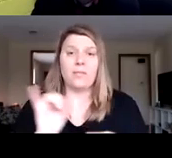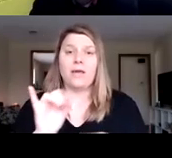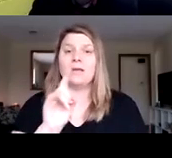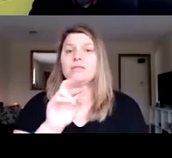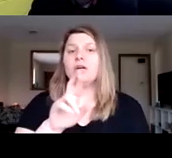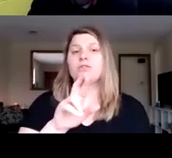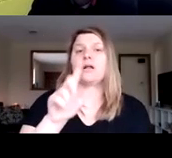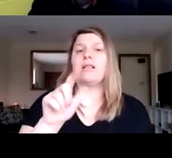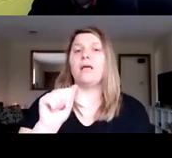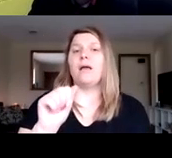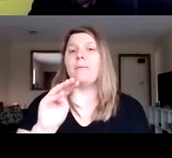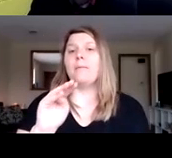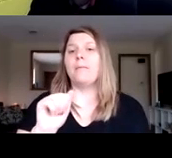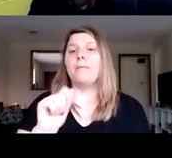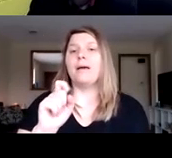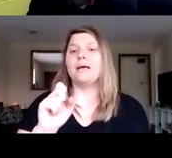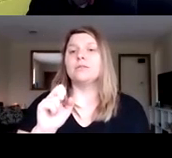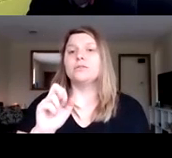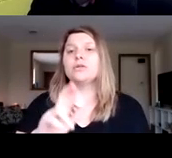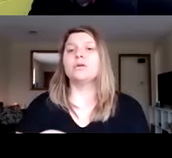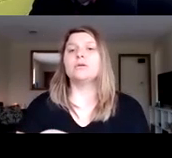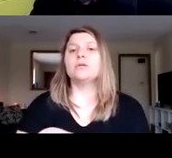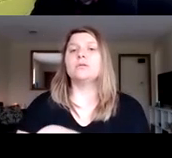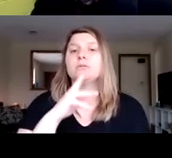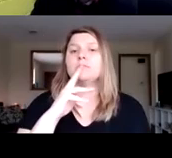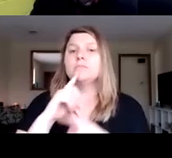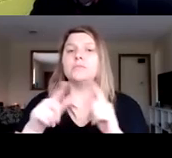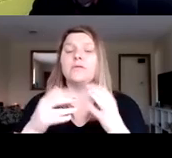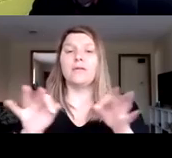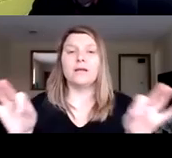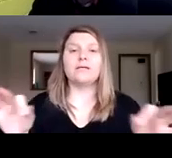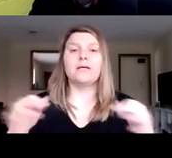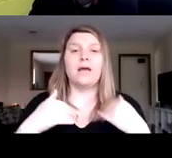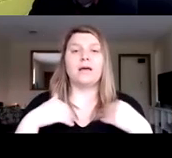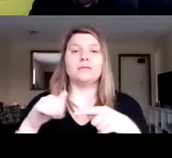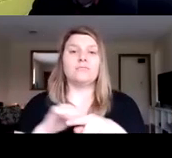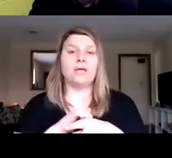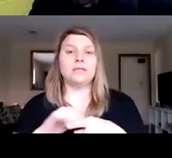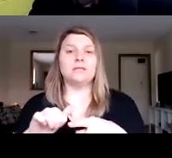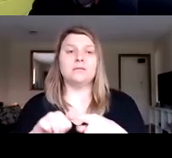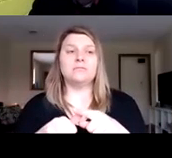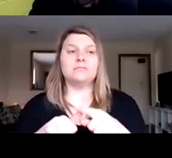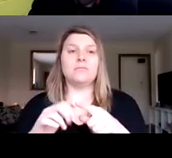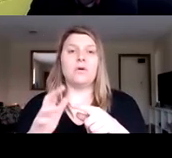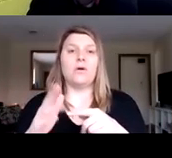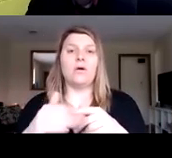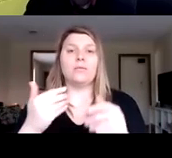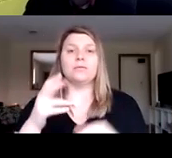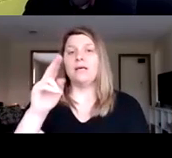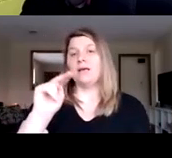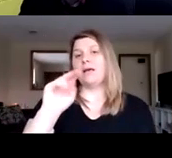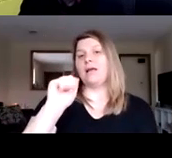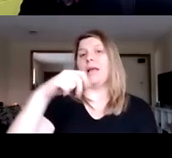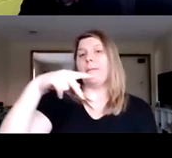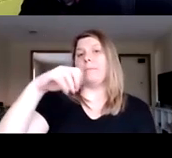Dr. Lemaster that speak Nepalese and has a clinical practice that's almost entirely Nepalese speaking